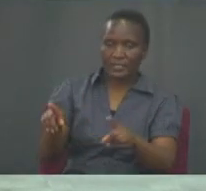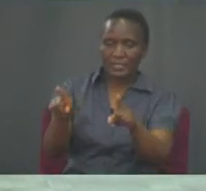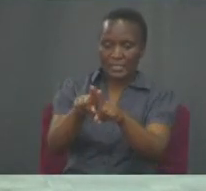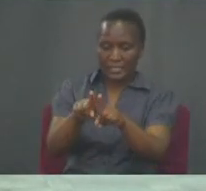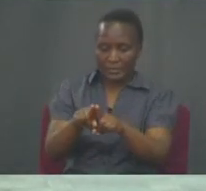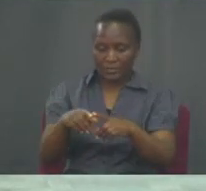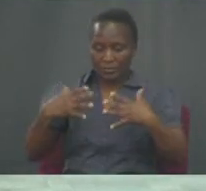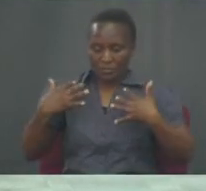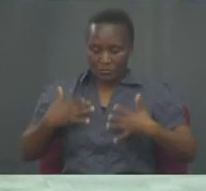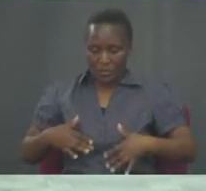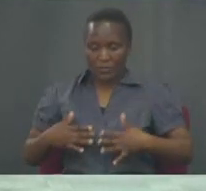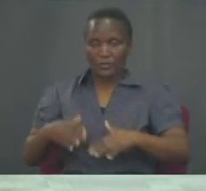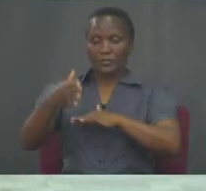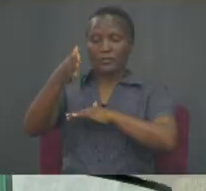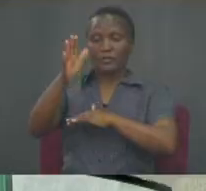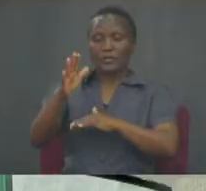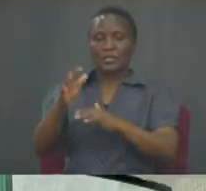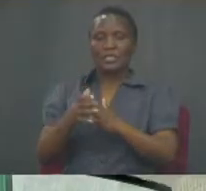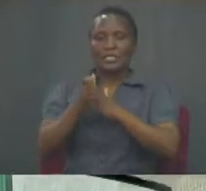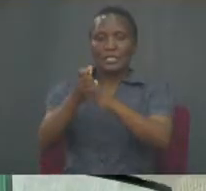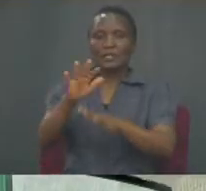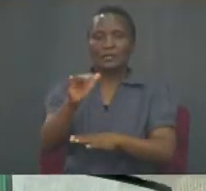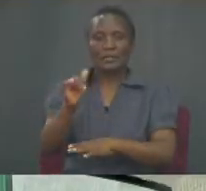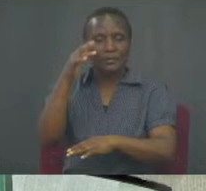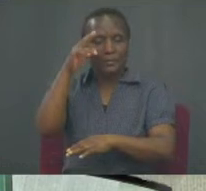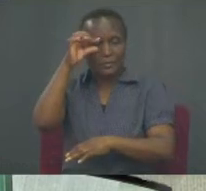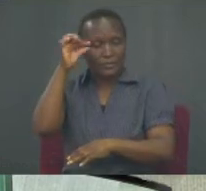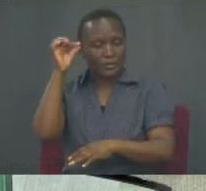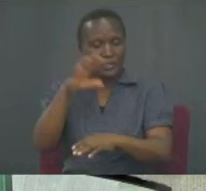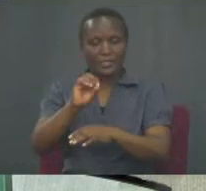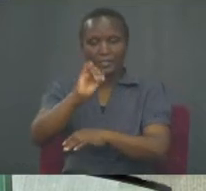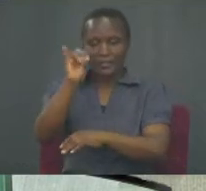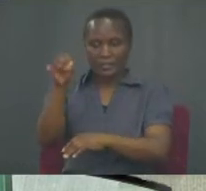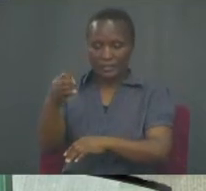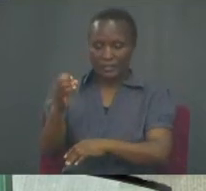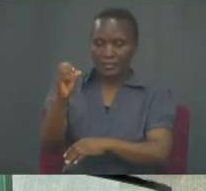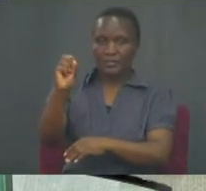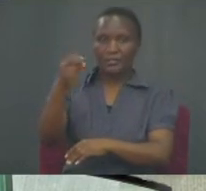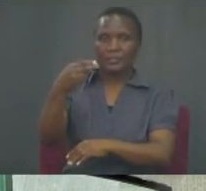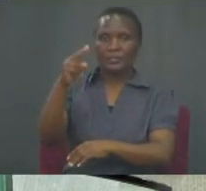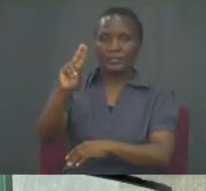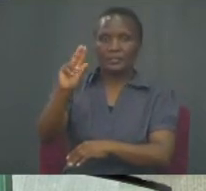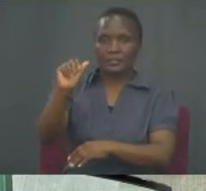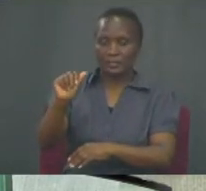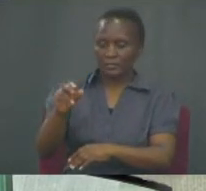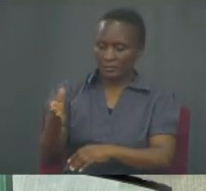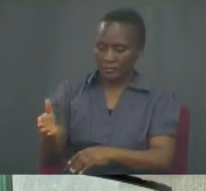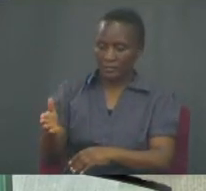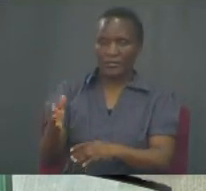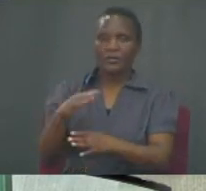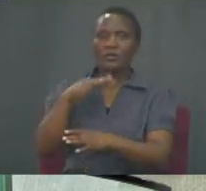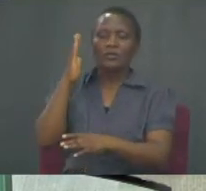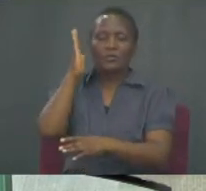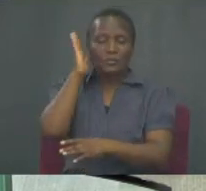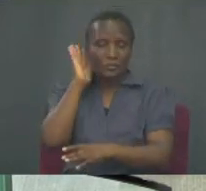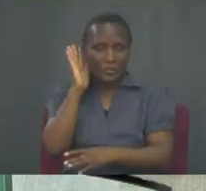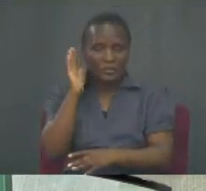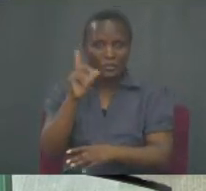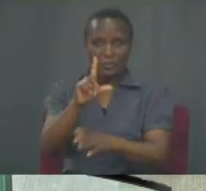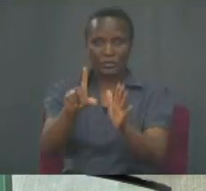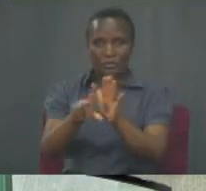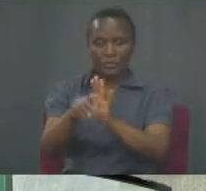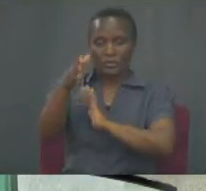God, led by Moses and Joshua, obedient to the laws of God. But the moment